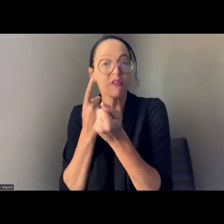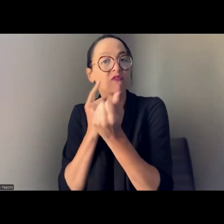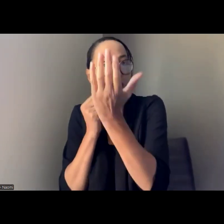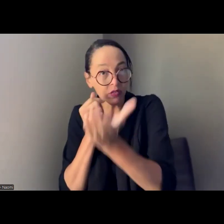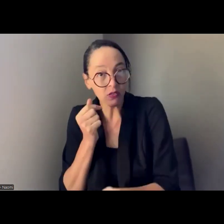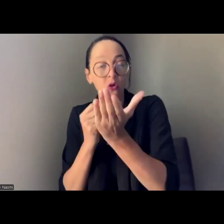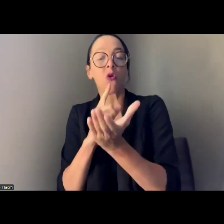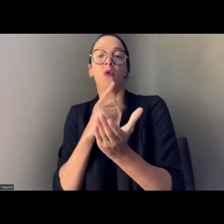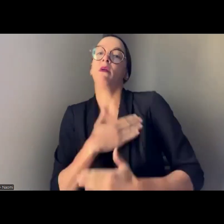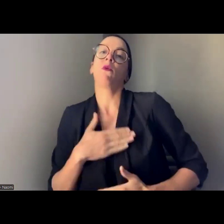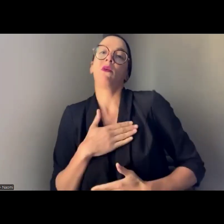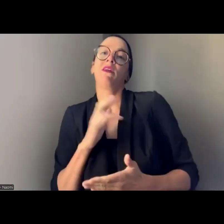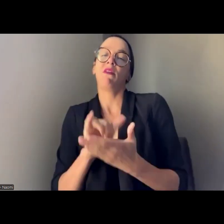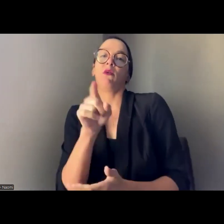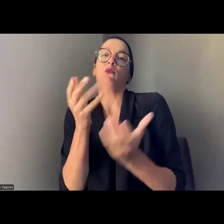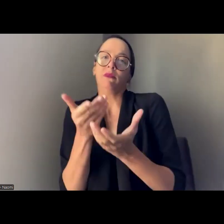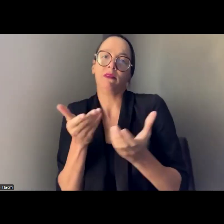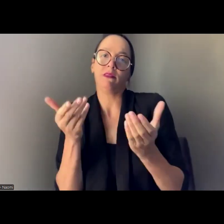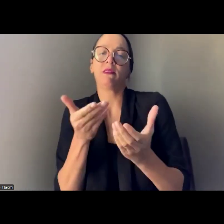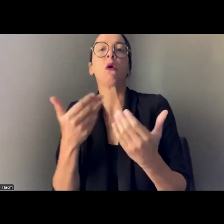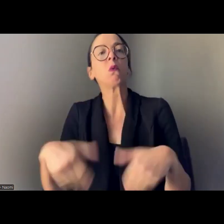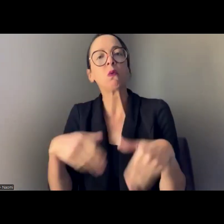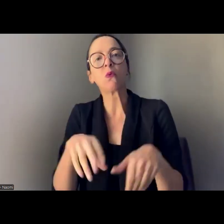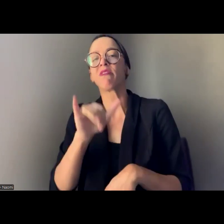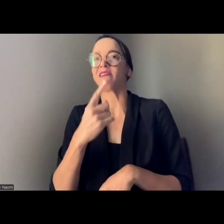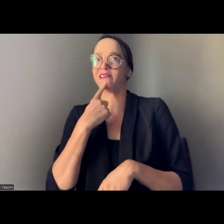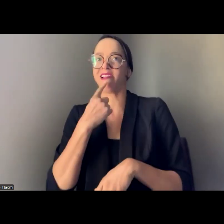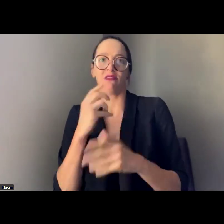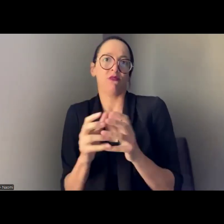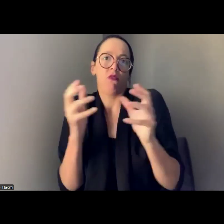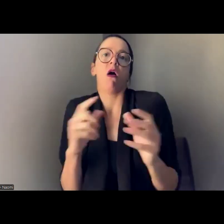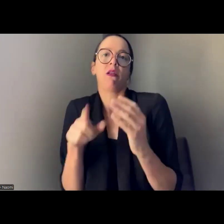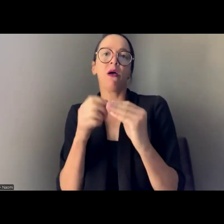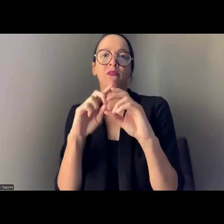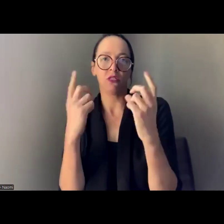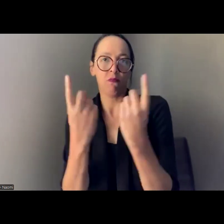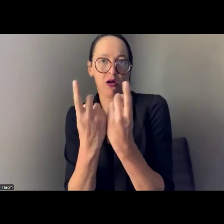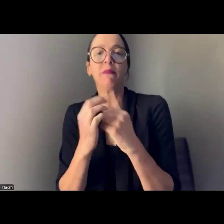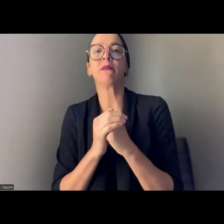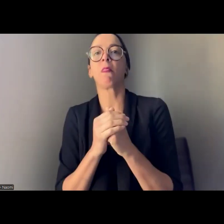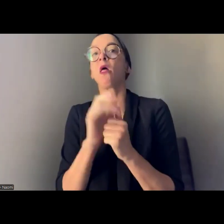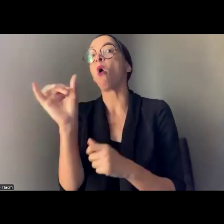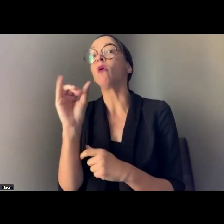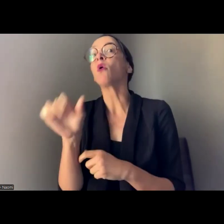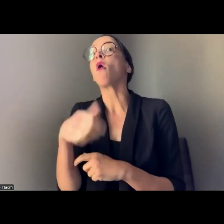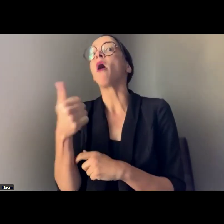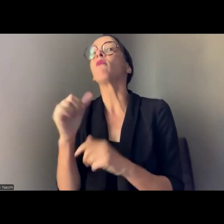says a lot about the department, and also the other agencies too. My